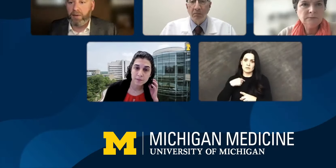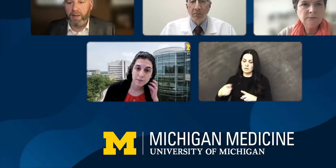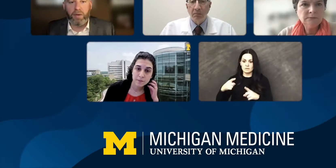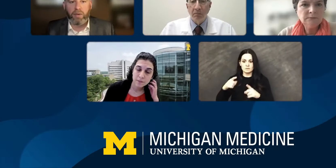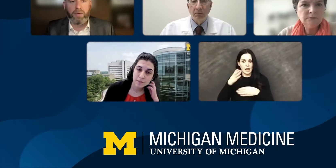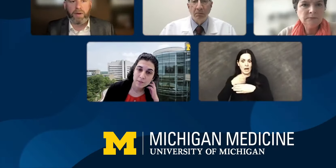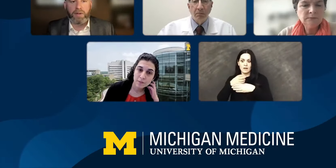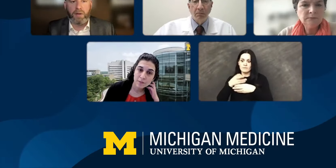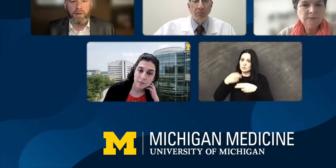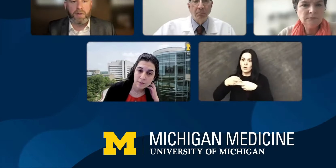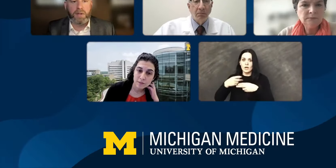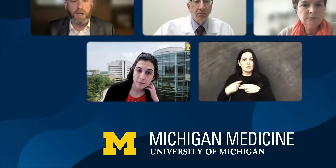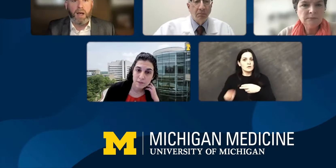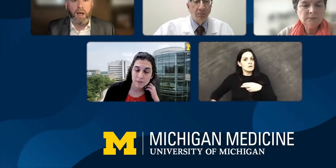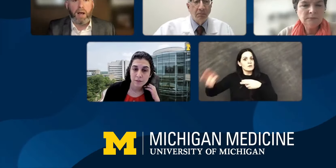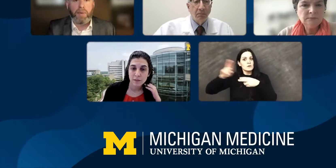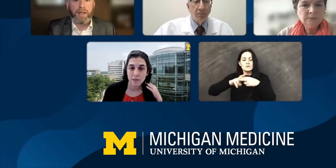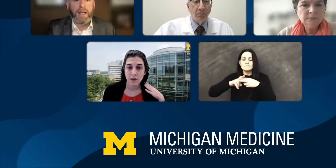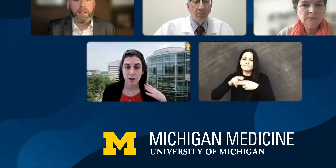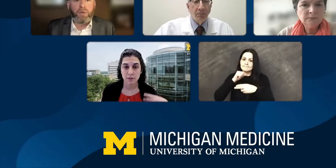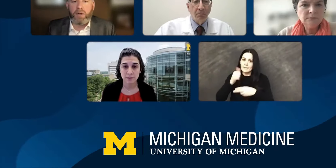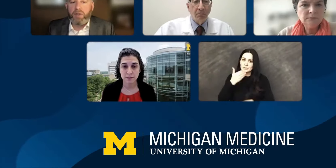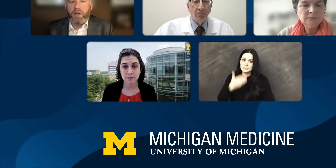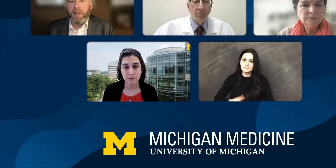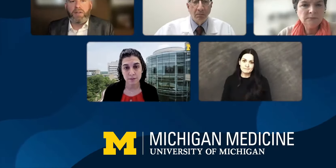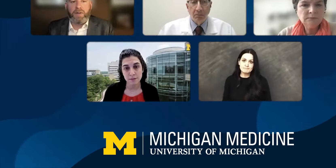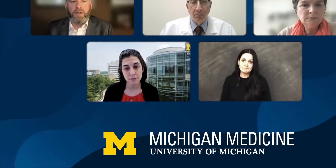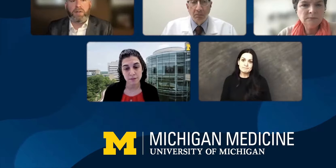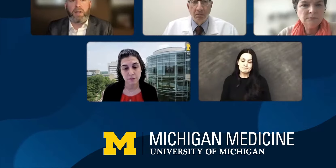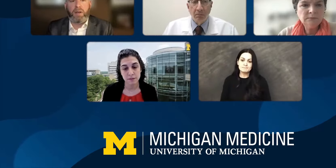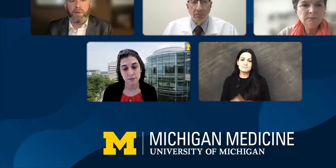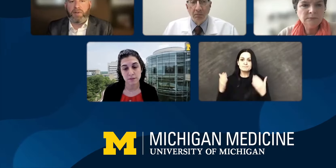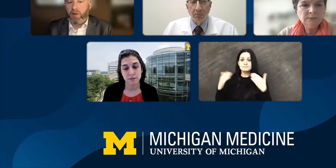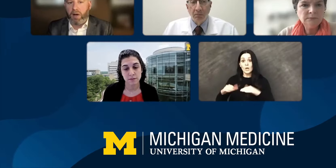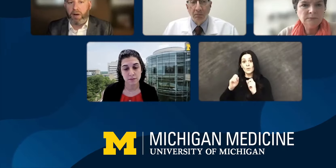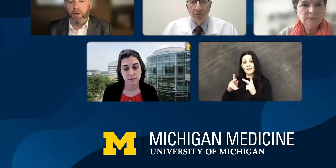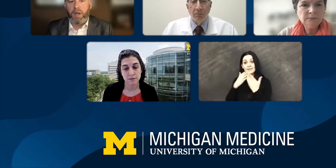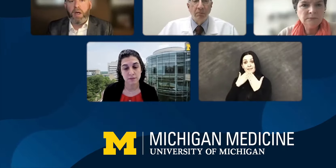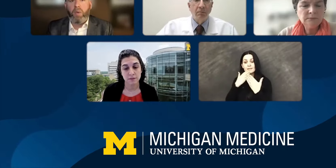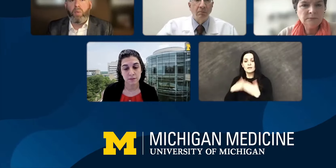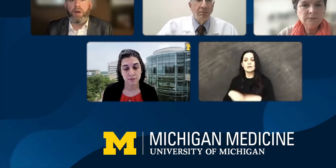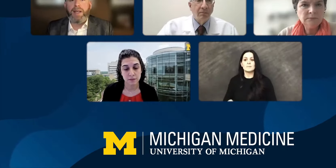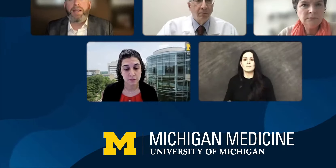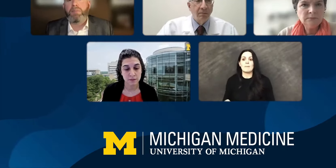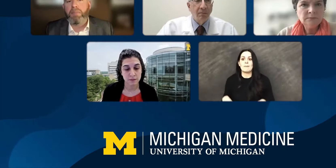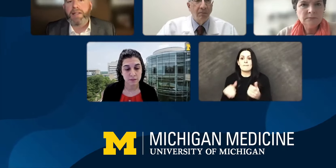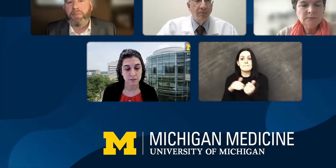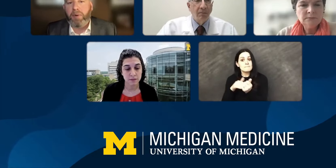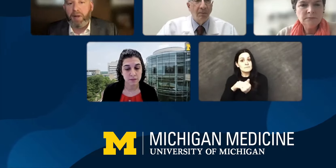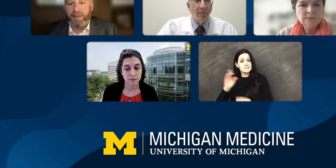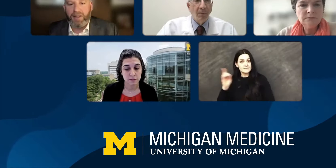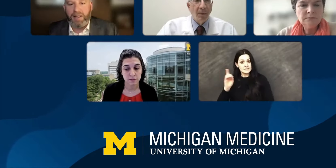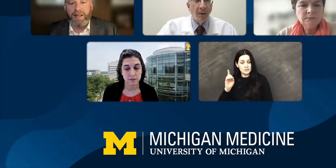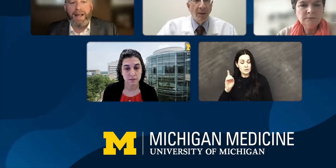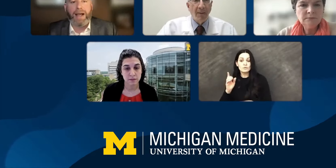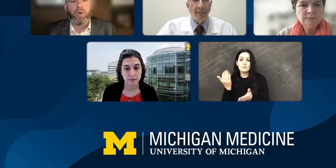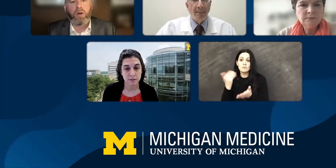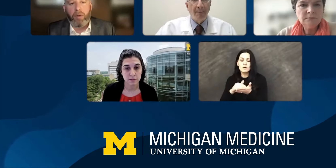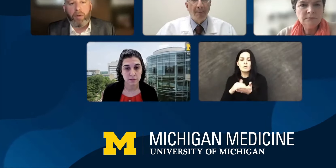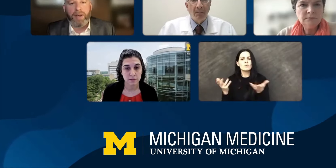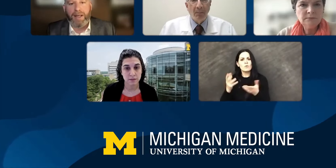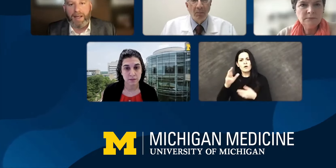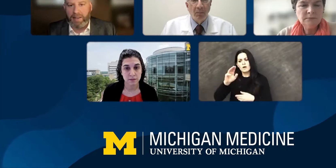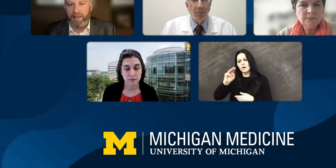Thank you. Thank you all for those answers. My next question is for Dr. Bisognano. What is metabolic disease and